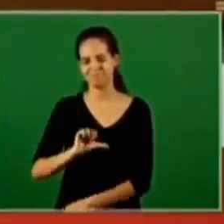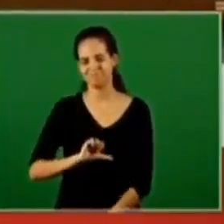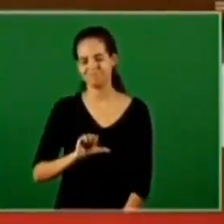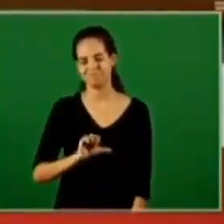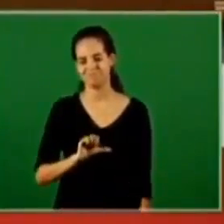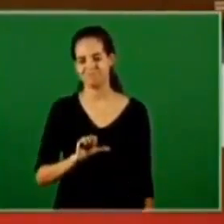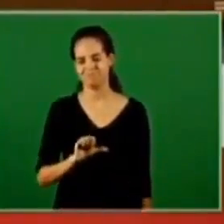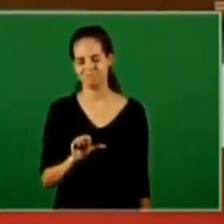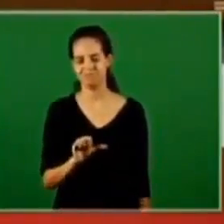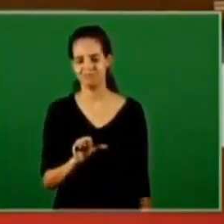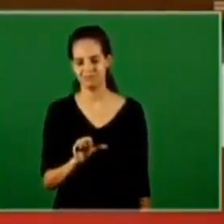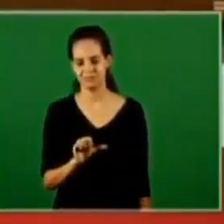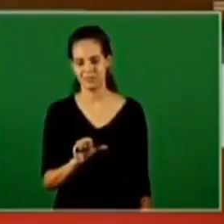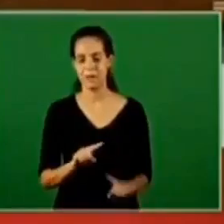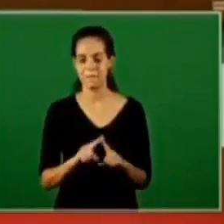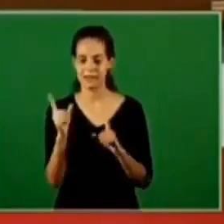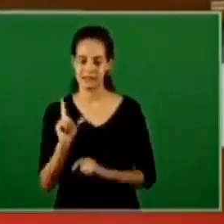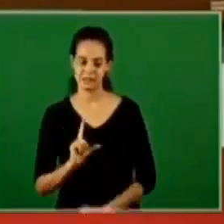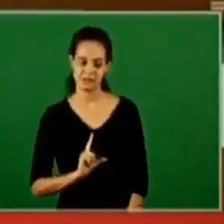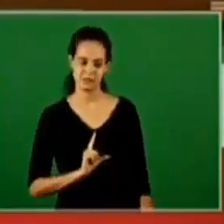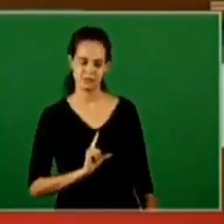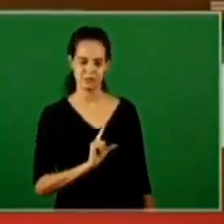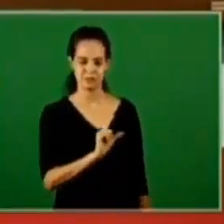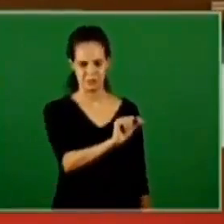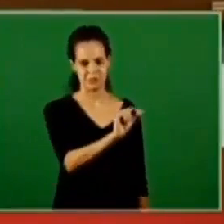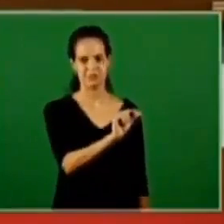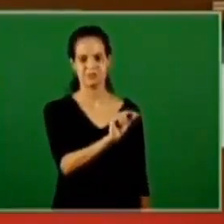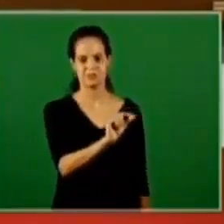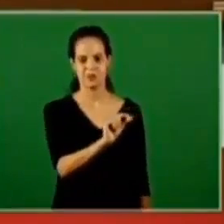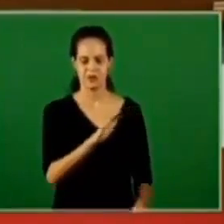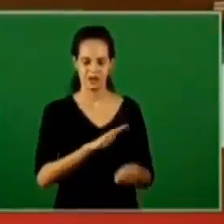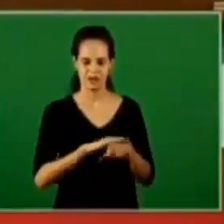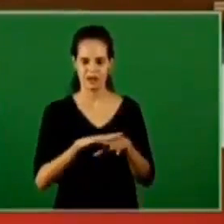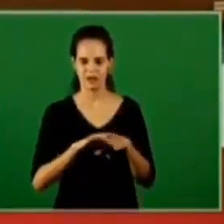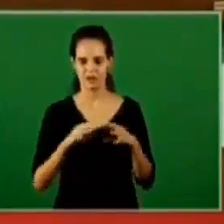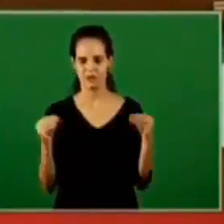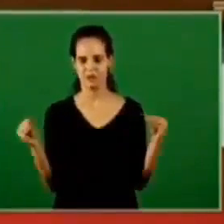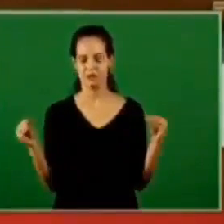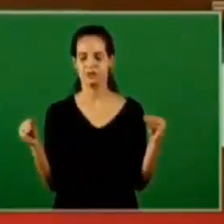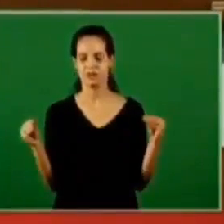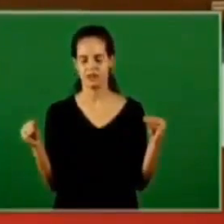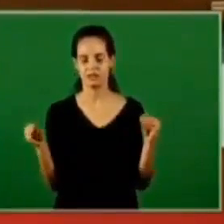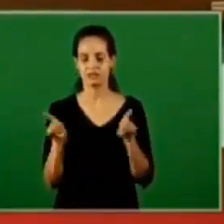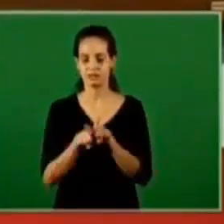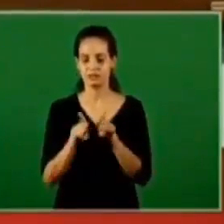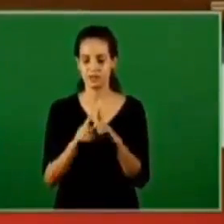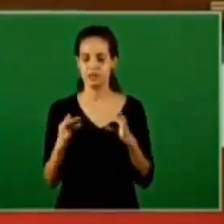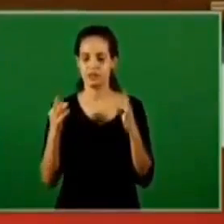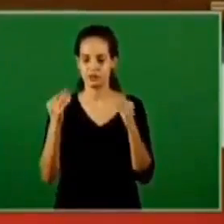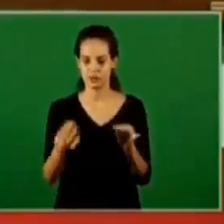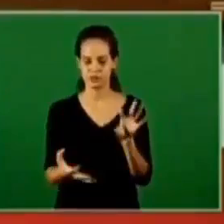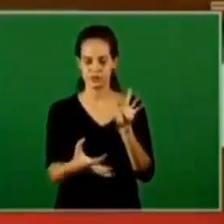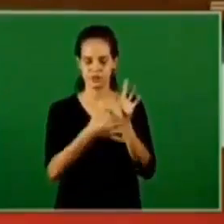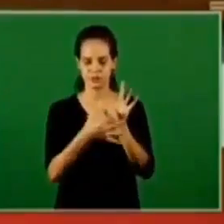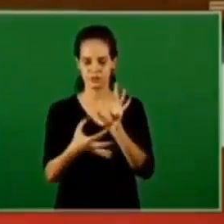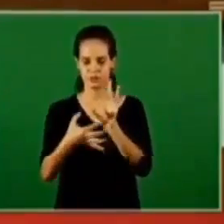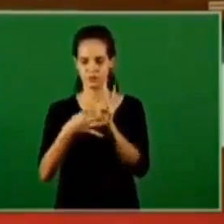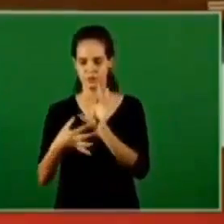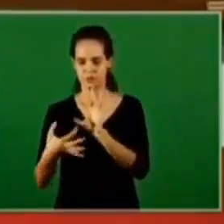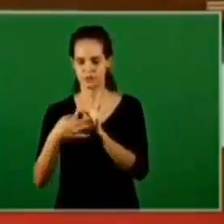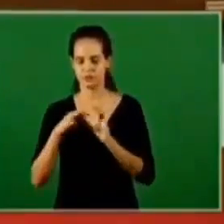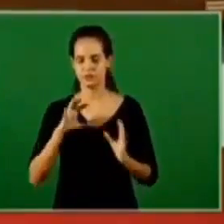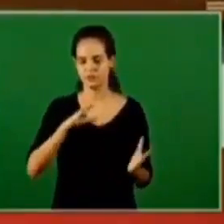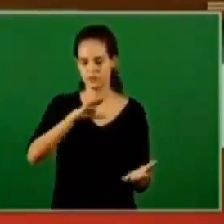And there is a detail. They left this place healed. They left this place. And to those who are listening to